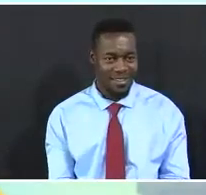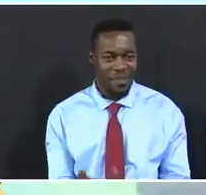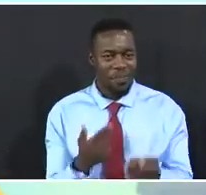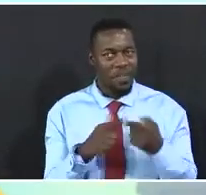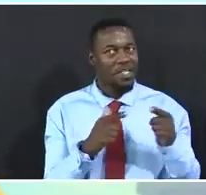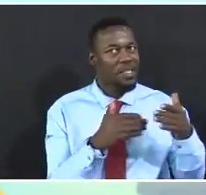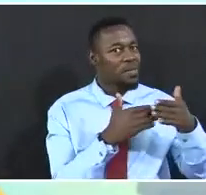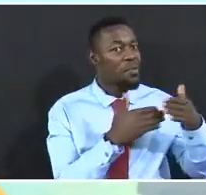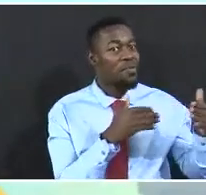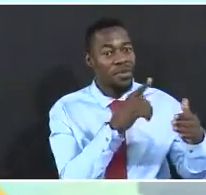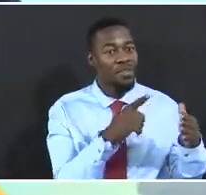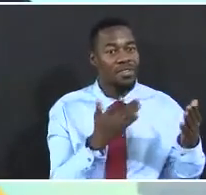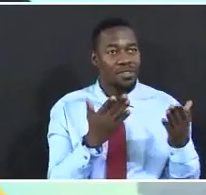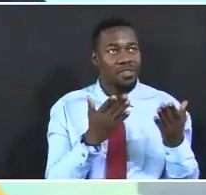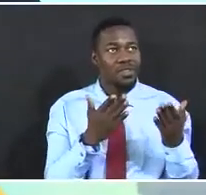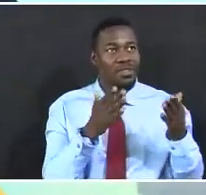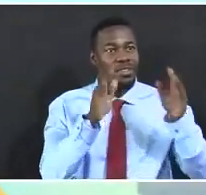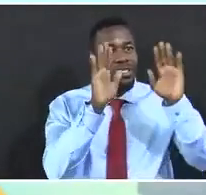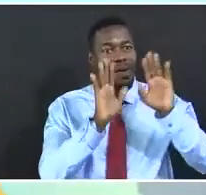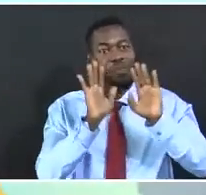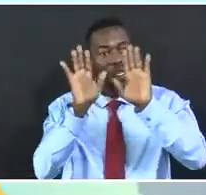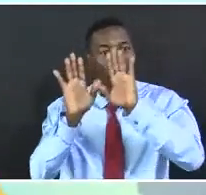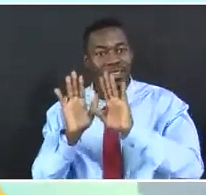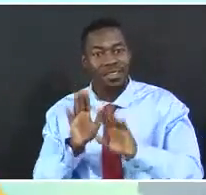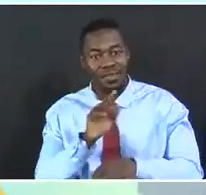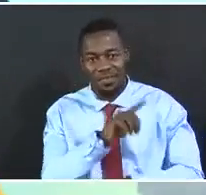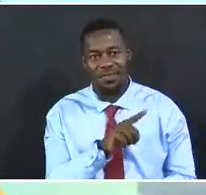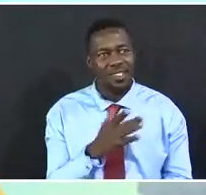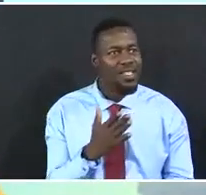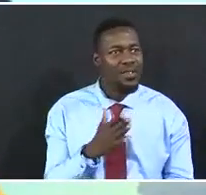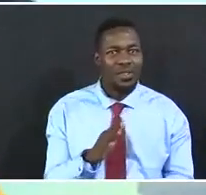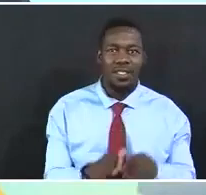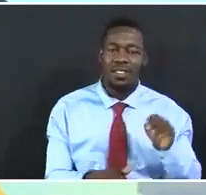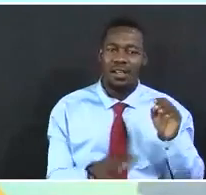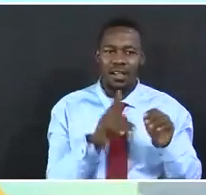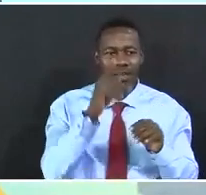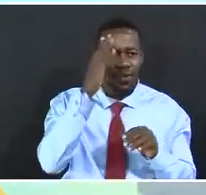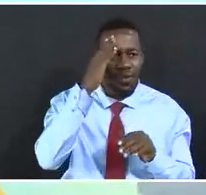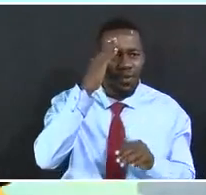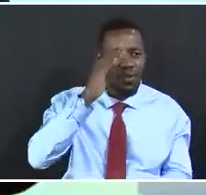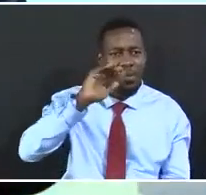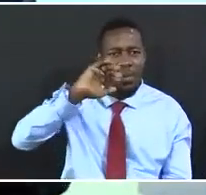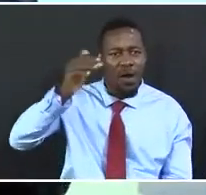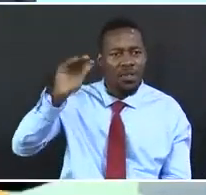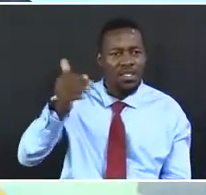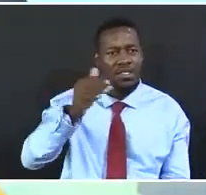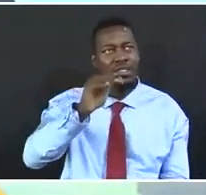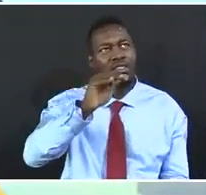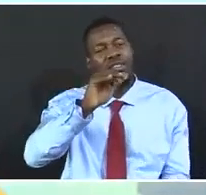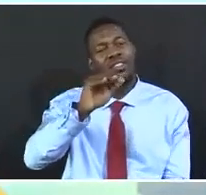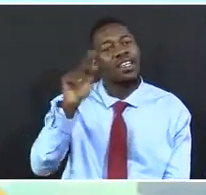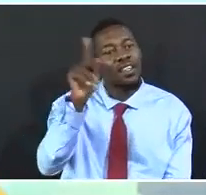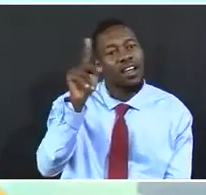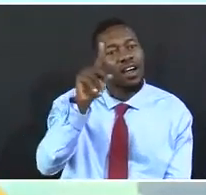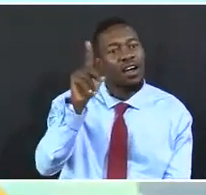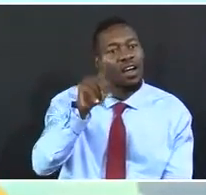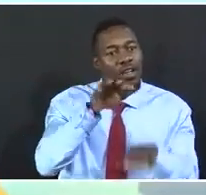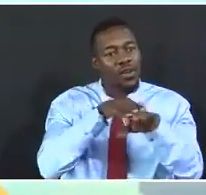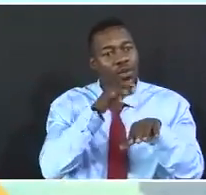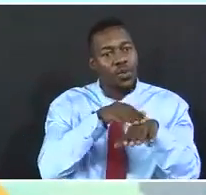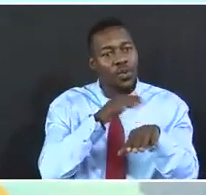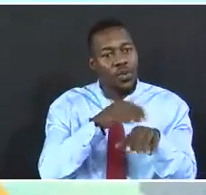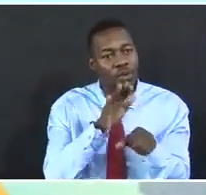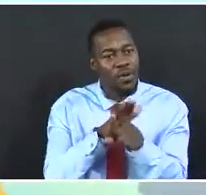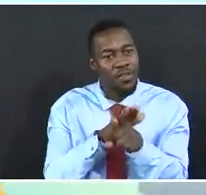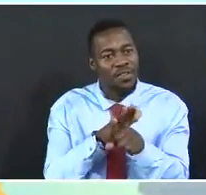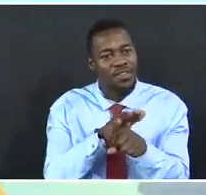like, whoever will climb the mountain will garner the most votes and become the winner of